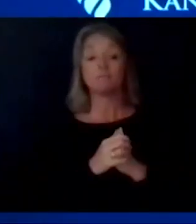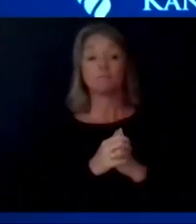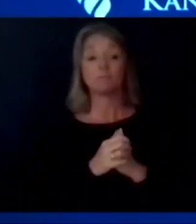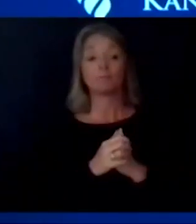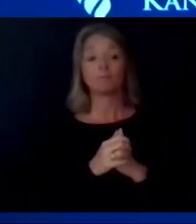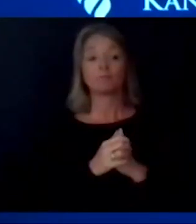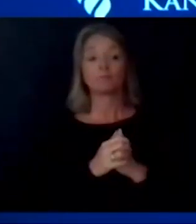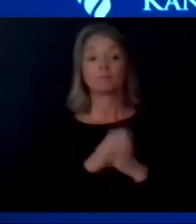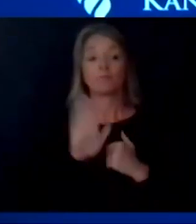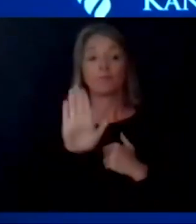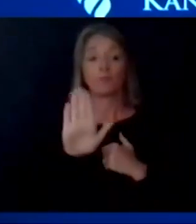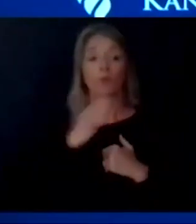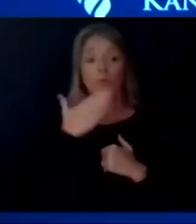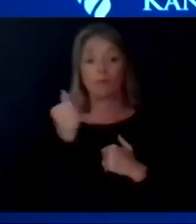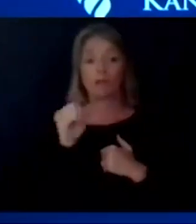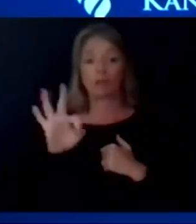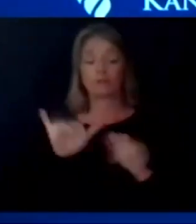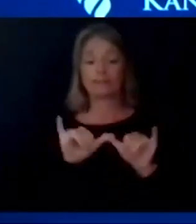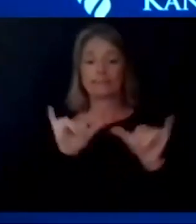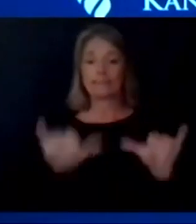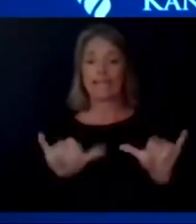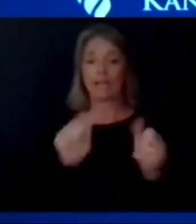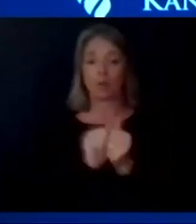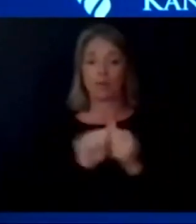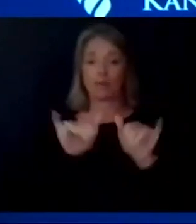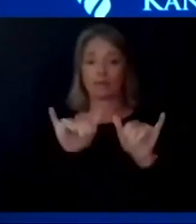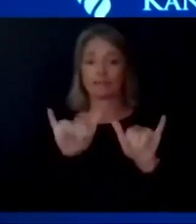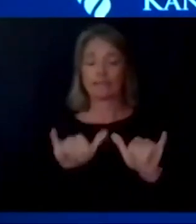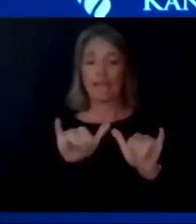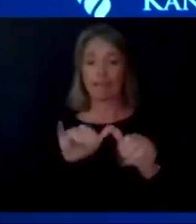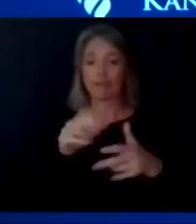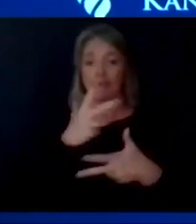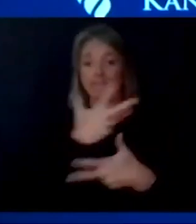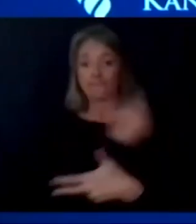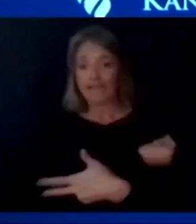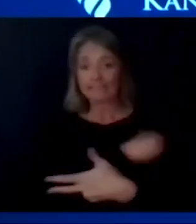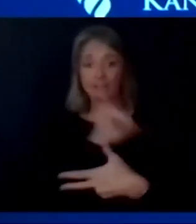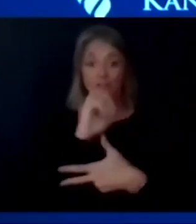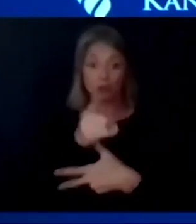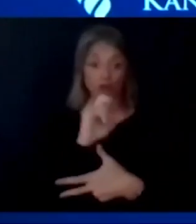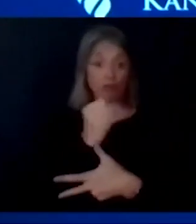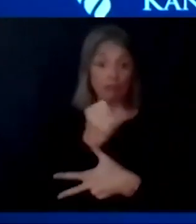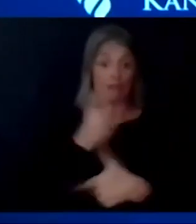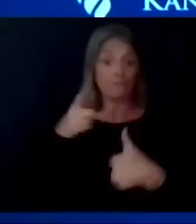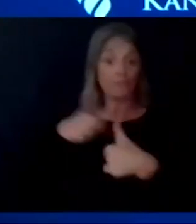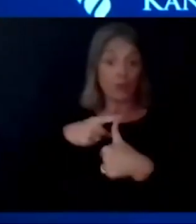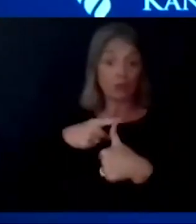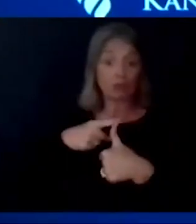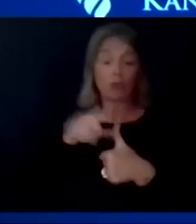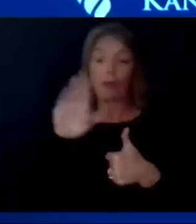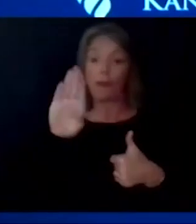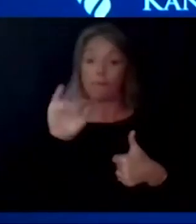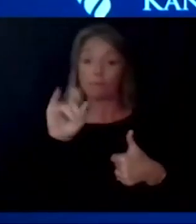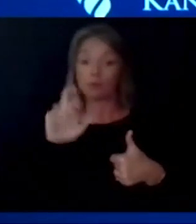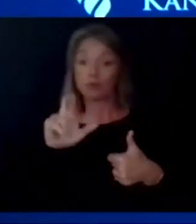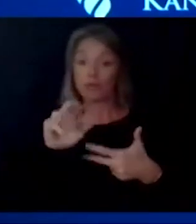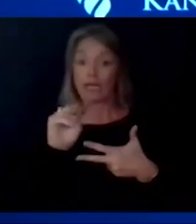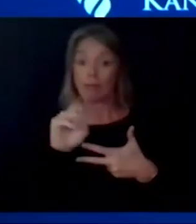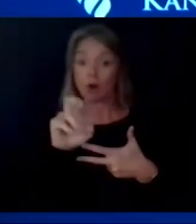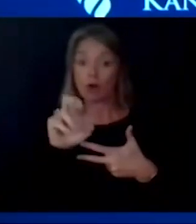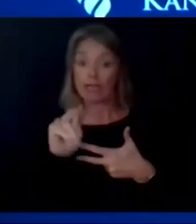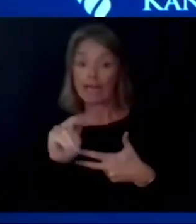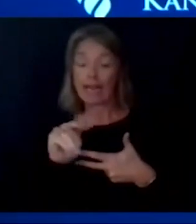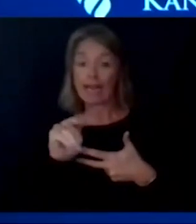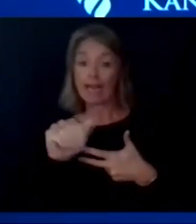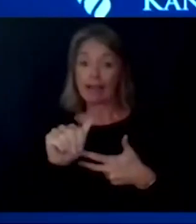same vaccine or mixing and matching. So if you've gotten the J&J first, should your booster be an mRNA like Pfizer or Moderna, or vice versa?